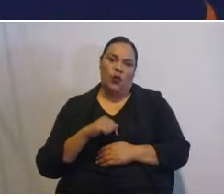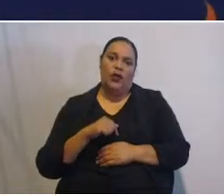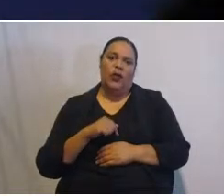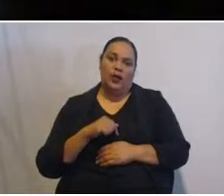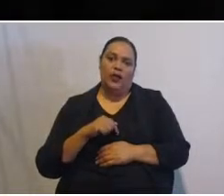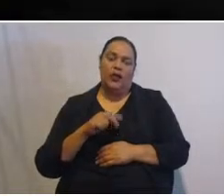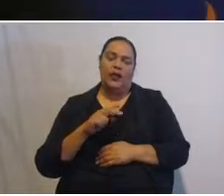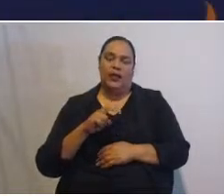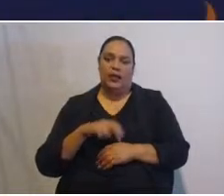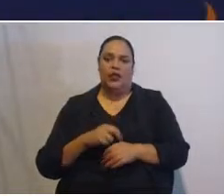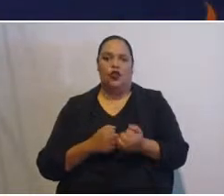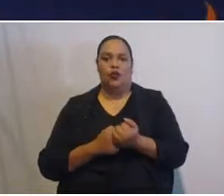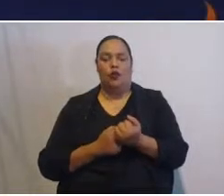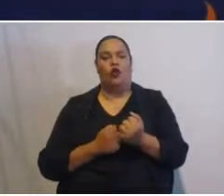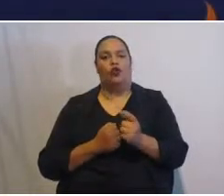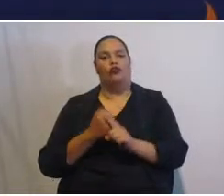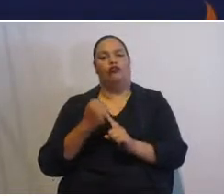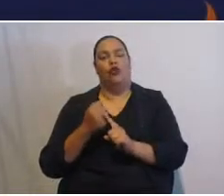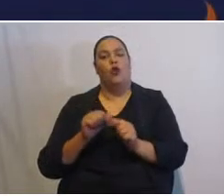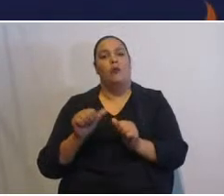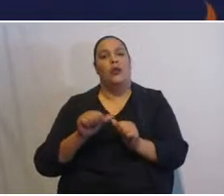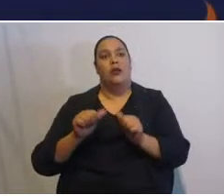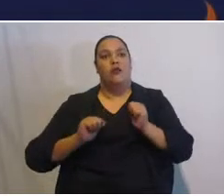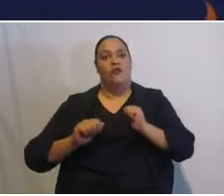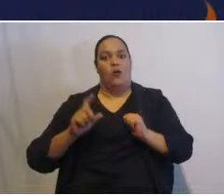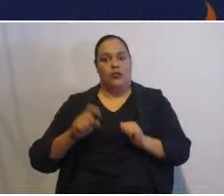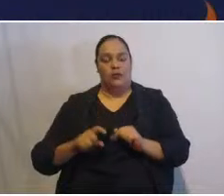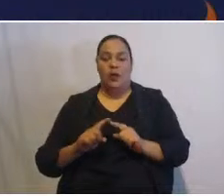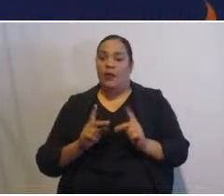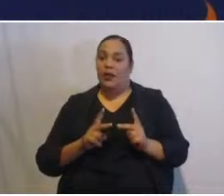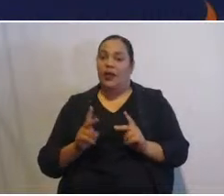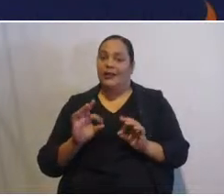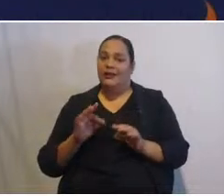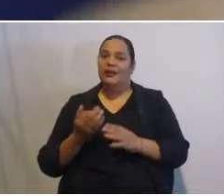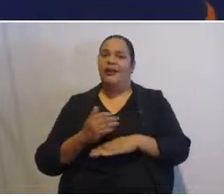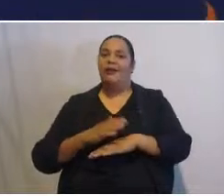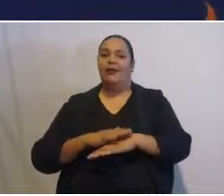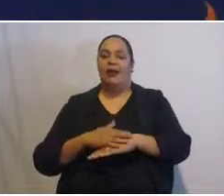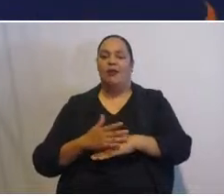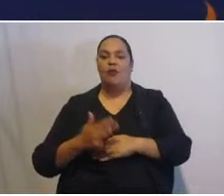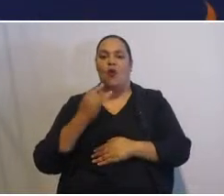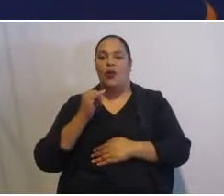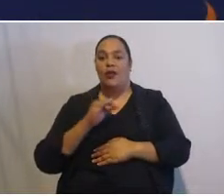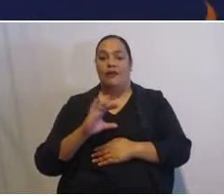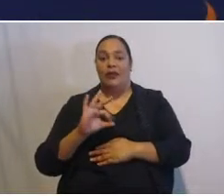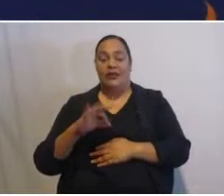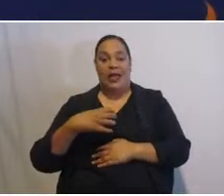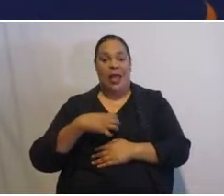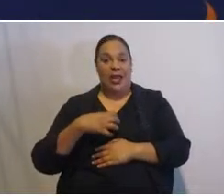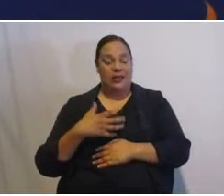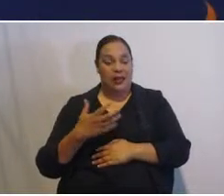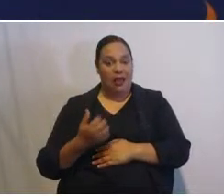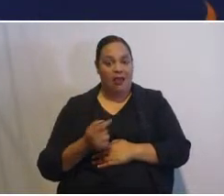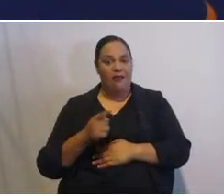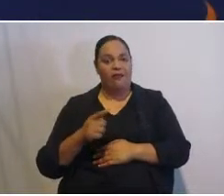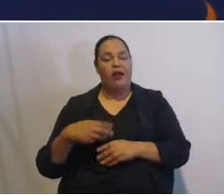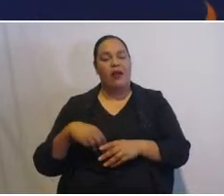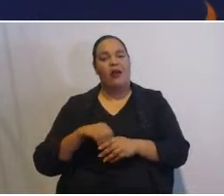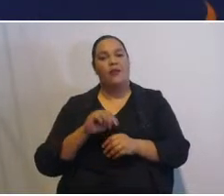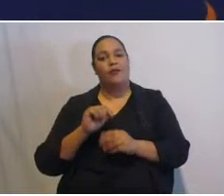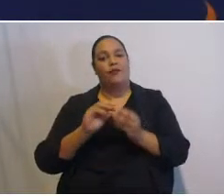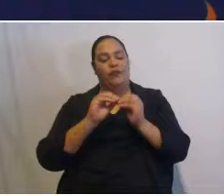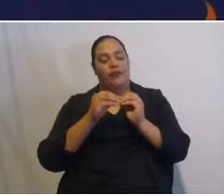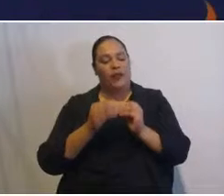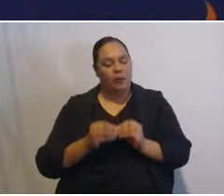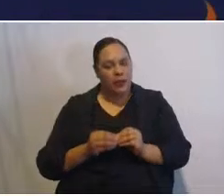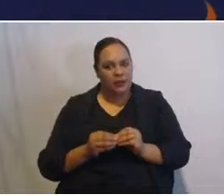must strive for even better performance. But again, it does take time when you invest in these assets in terms of